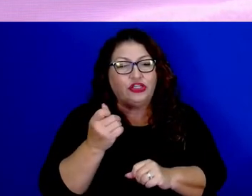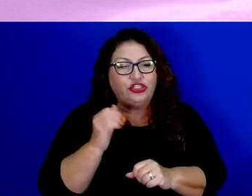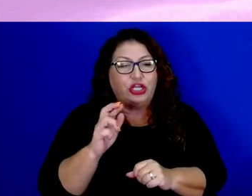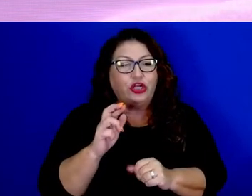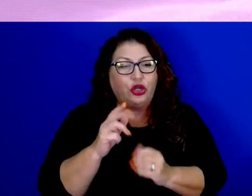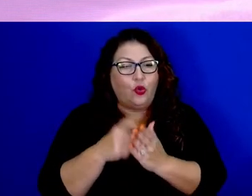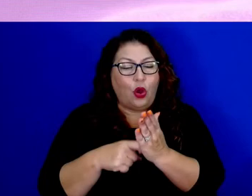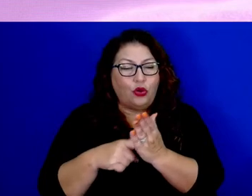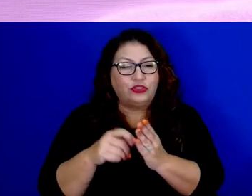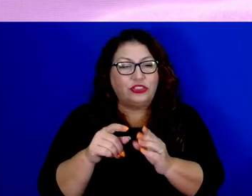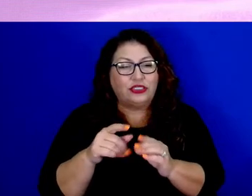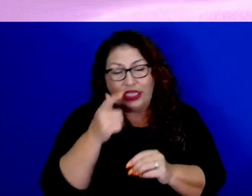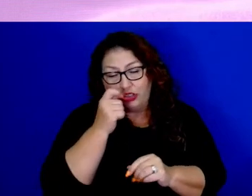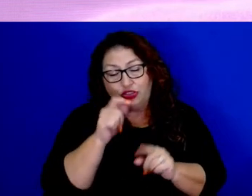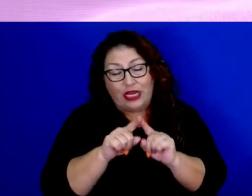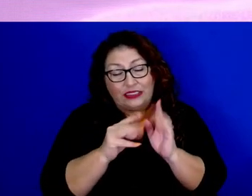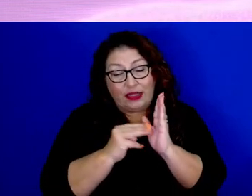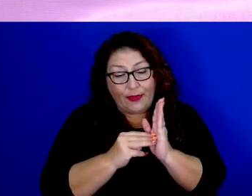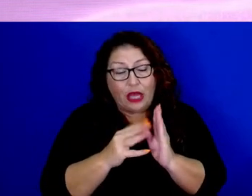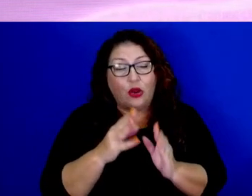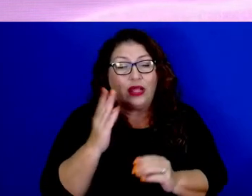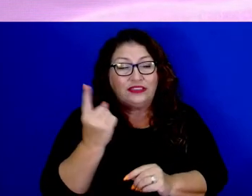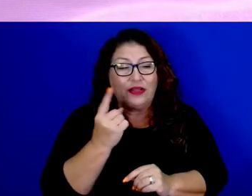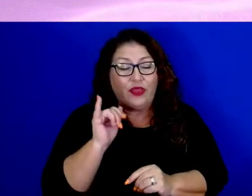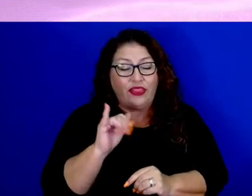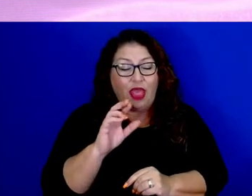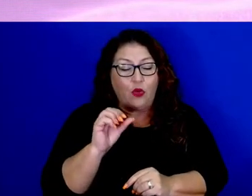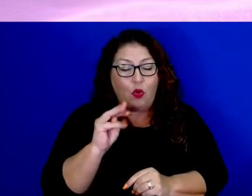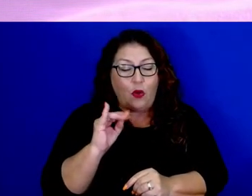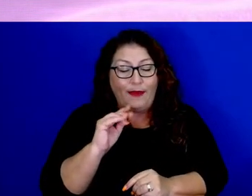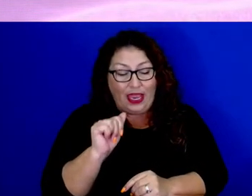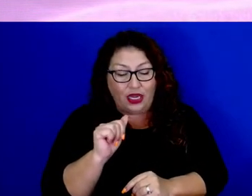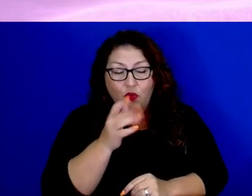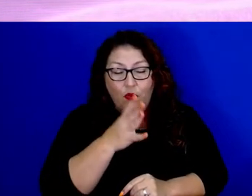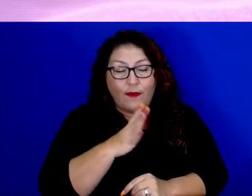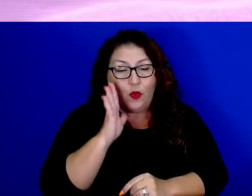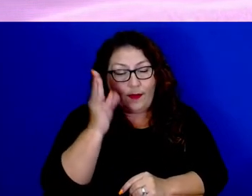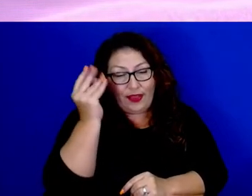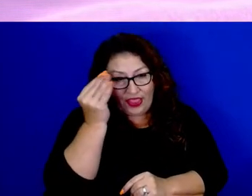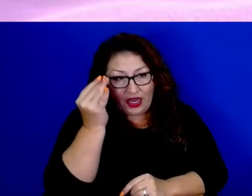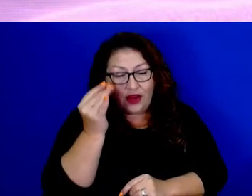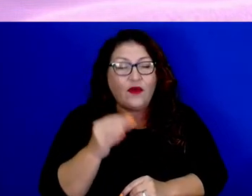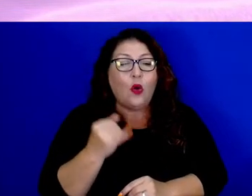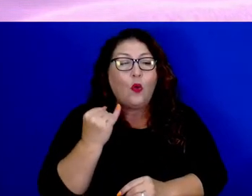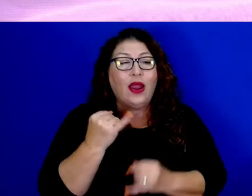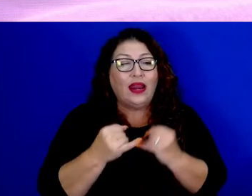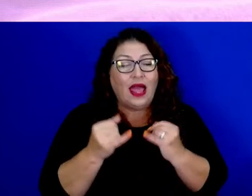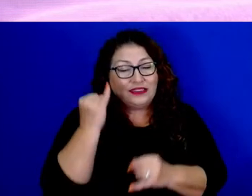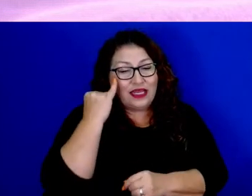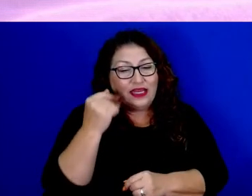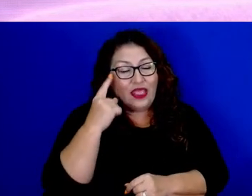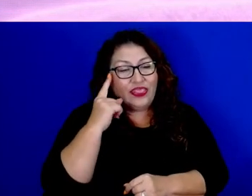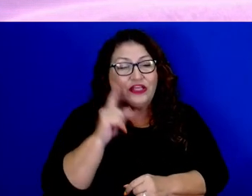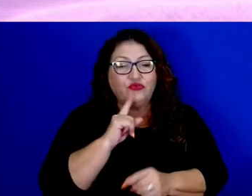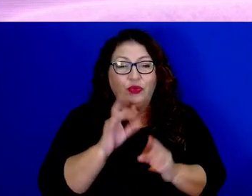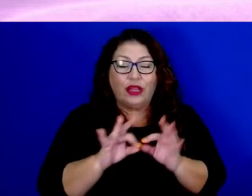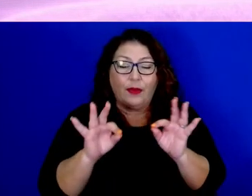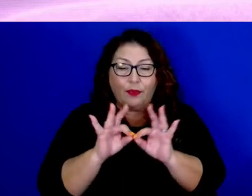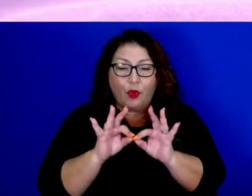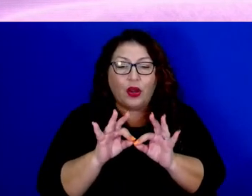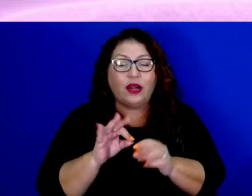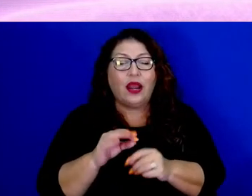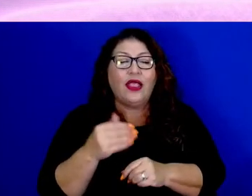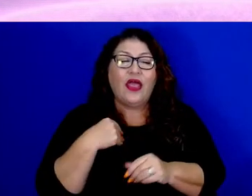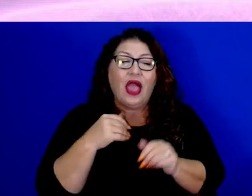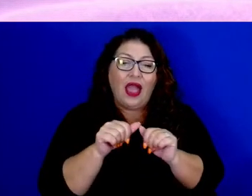that that Romanian women will be thinking of. One last idea that I think it's quite important. There are areas where Romania